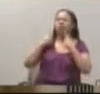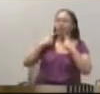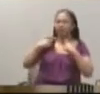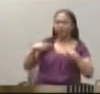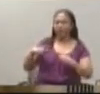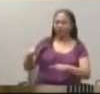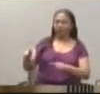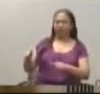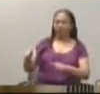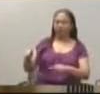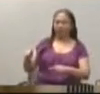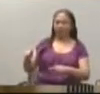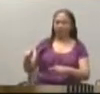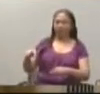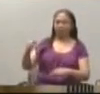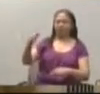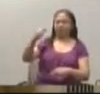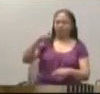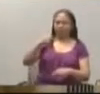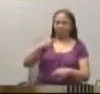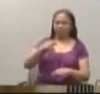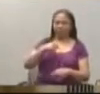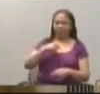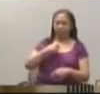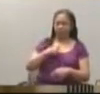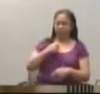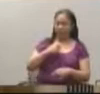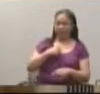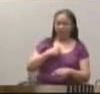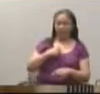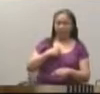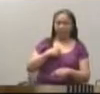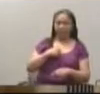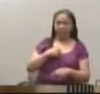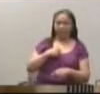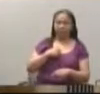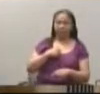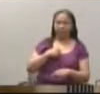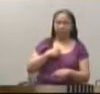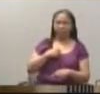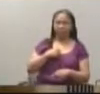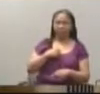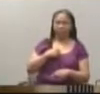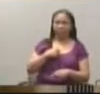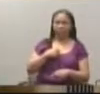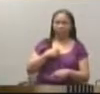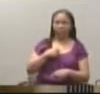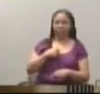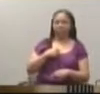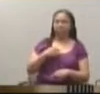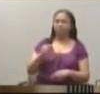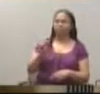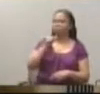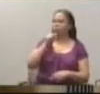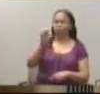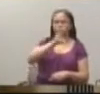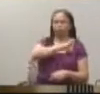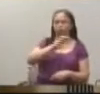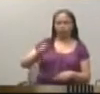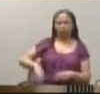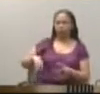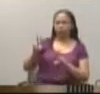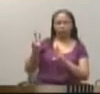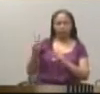declared, but he declared it openly, quite openly. "I am not